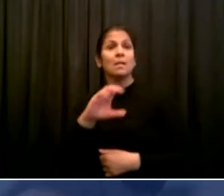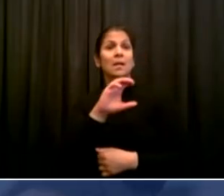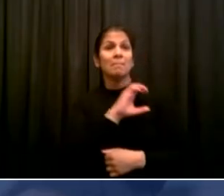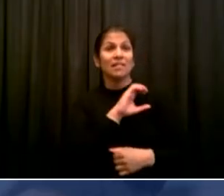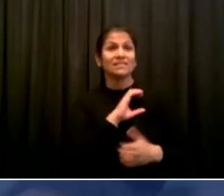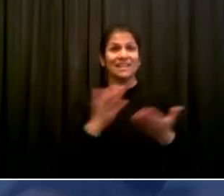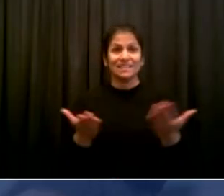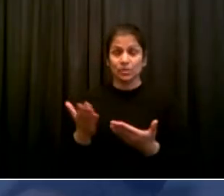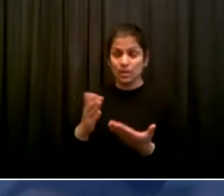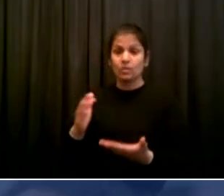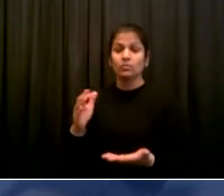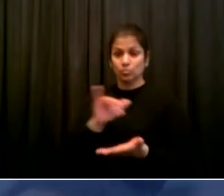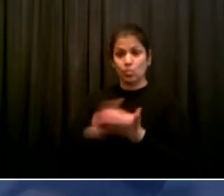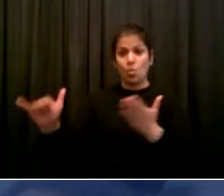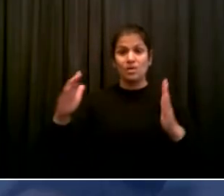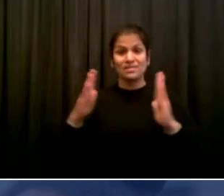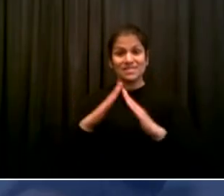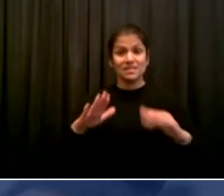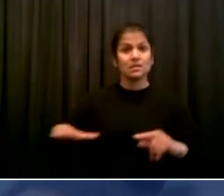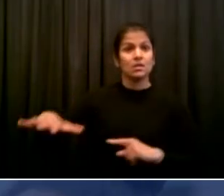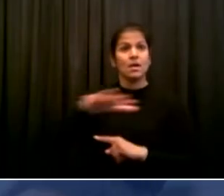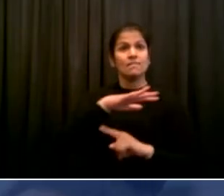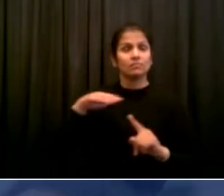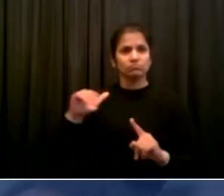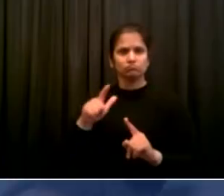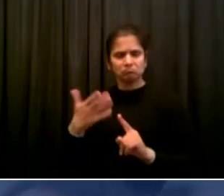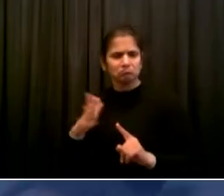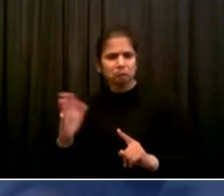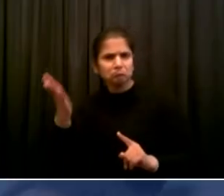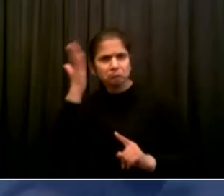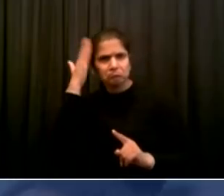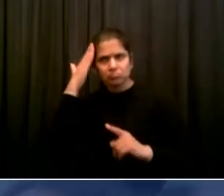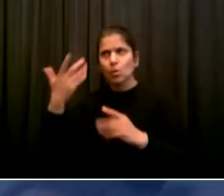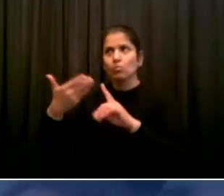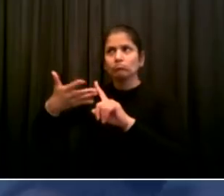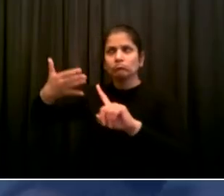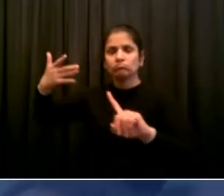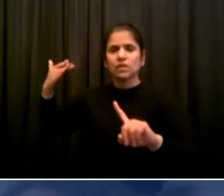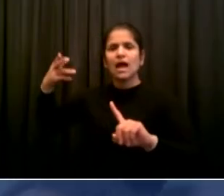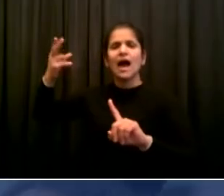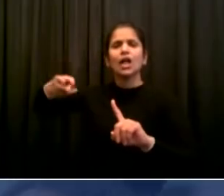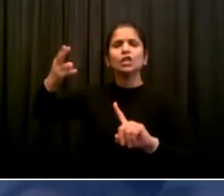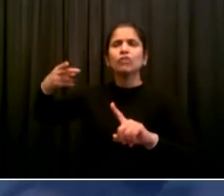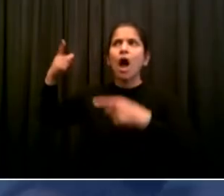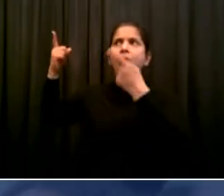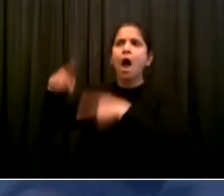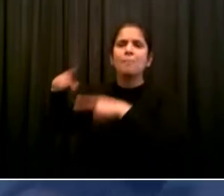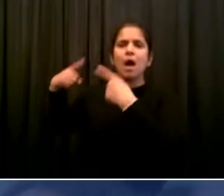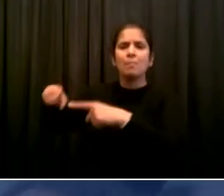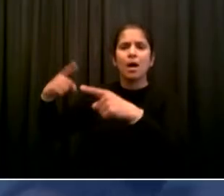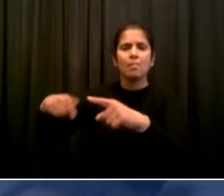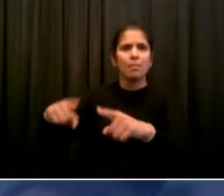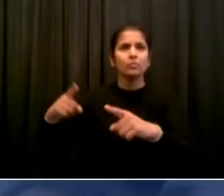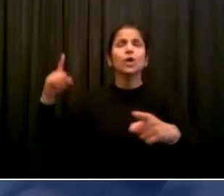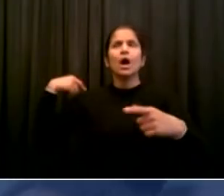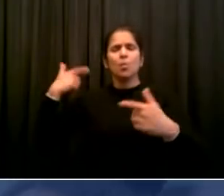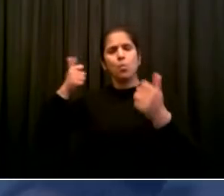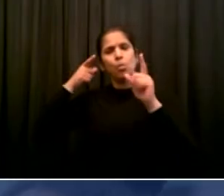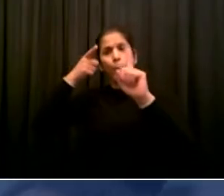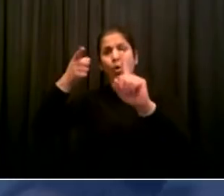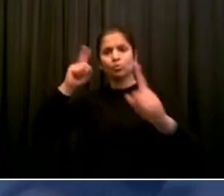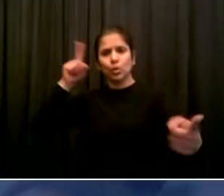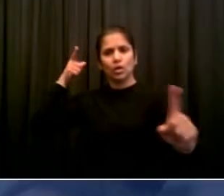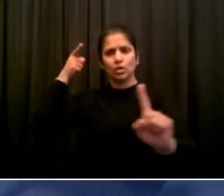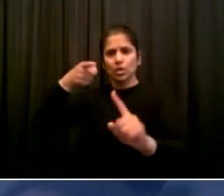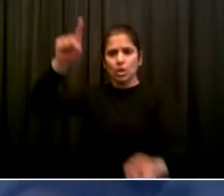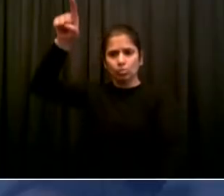of acknowledging history and being committed to overcoming what history has left us and recognizing